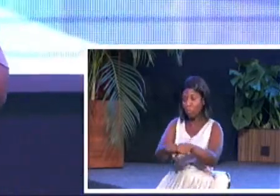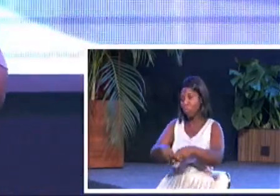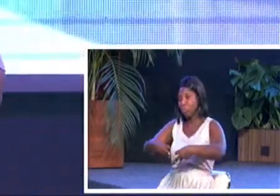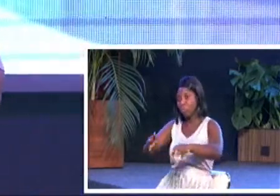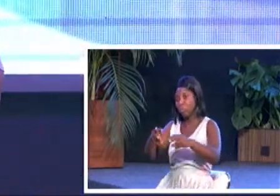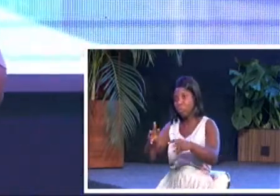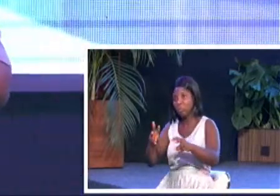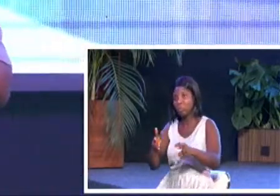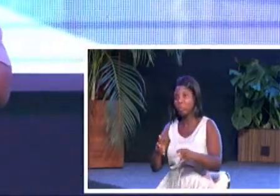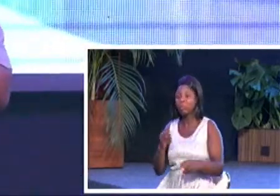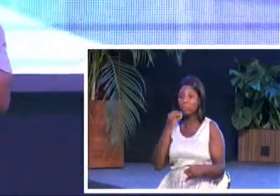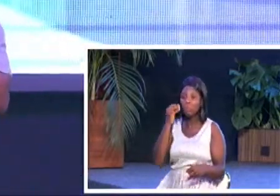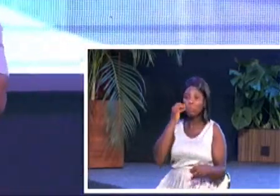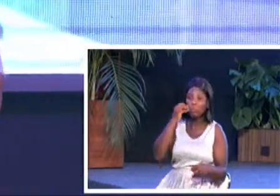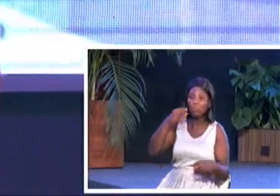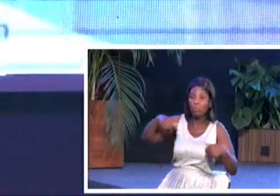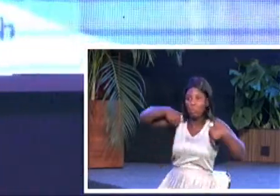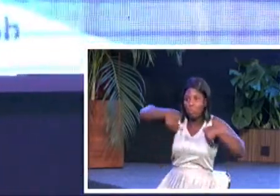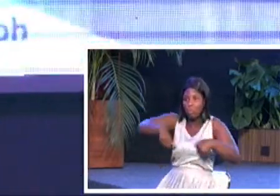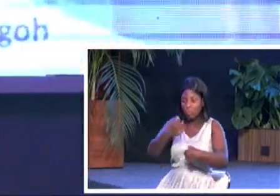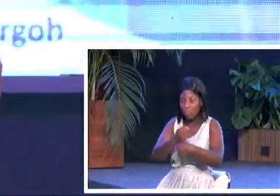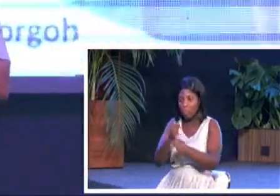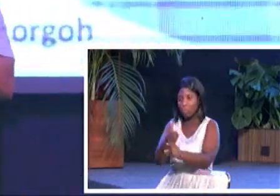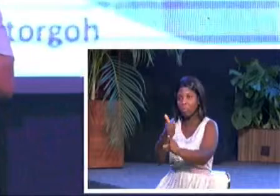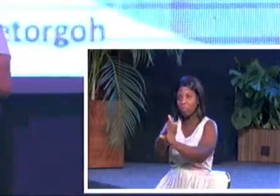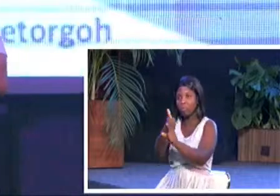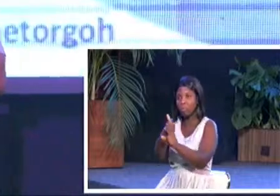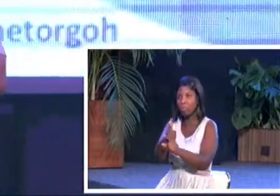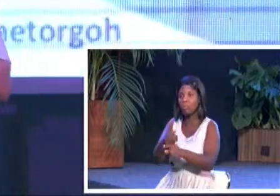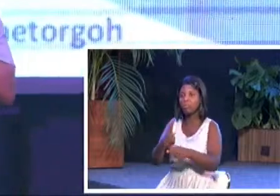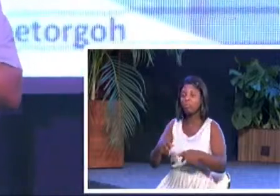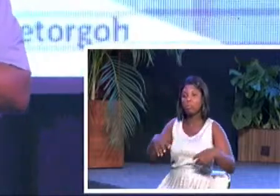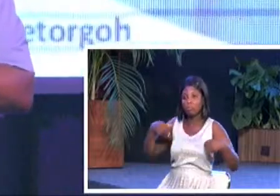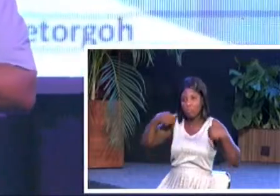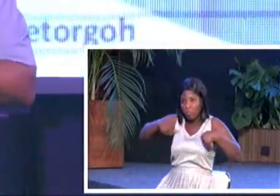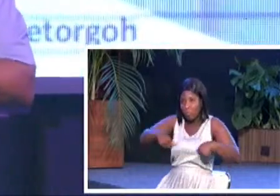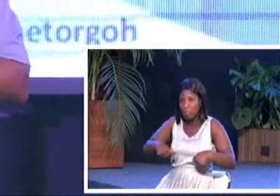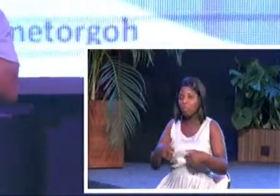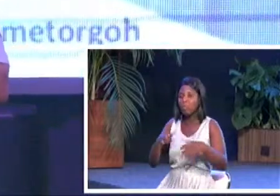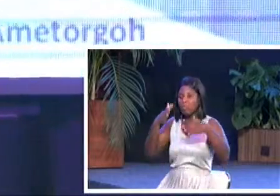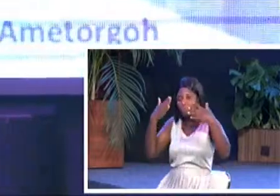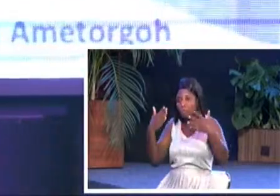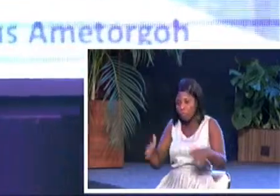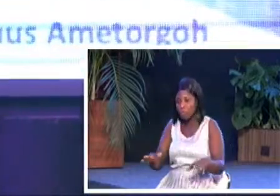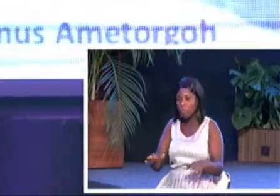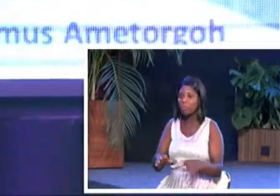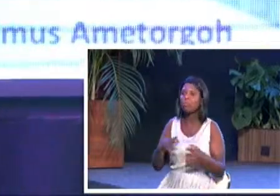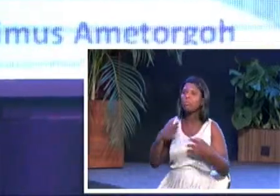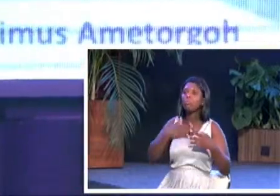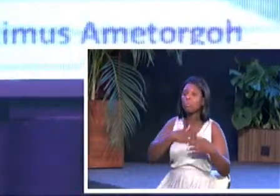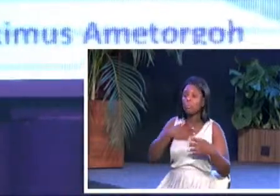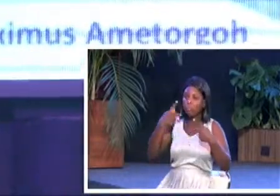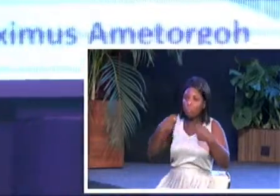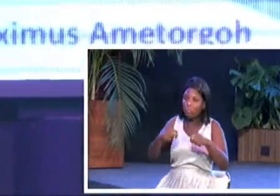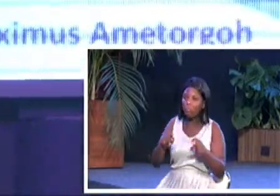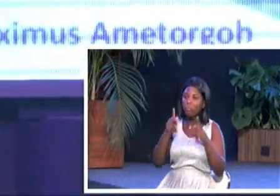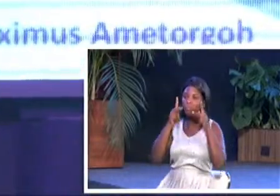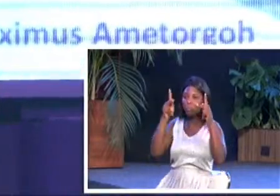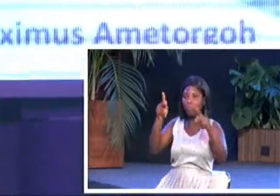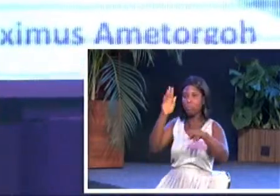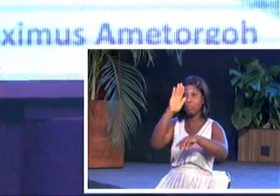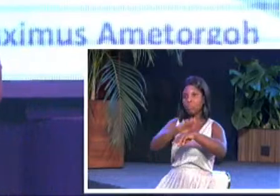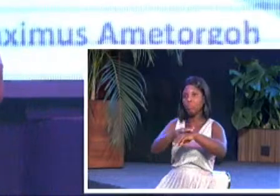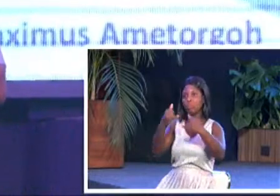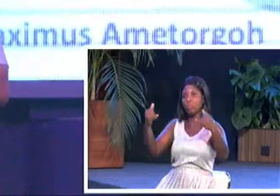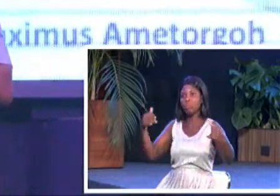shoes maybe to only high-end customers. And that's a skill in the digital media space, which you can also do remotely.